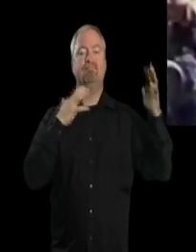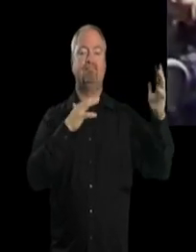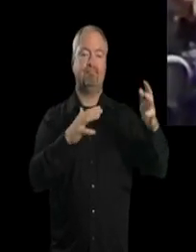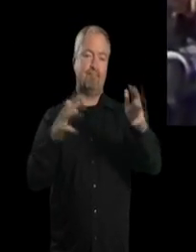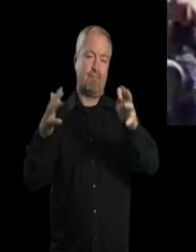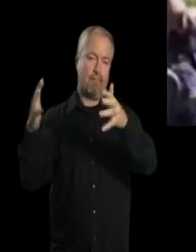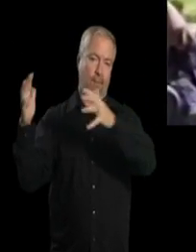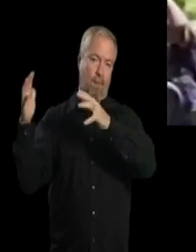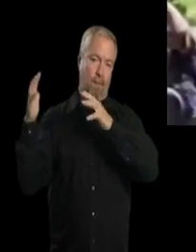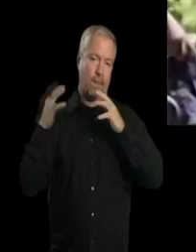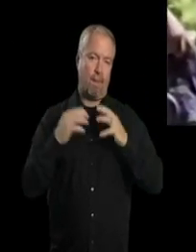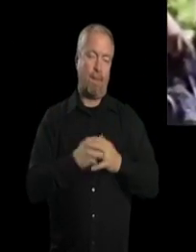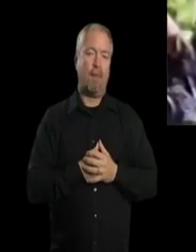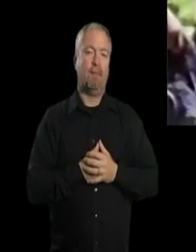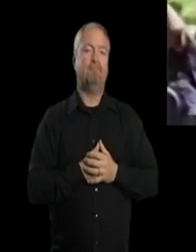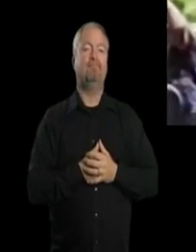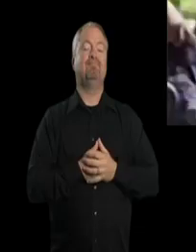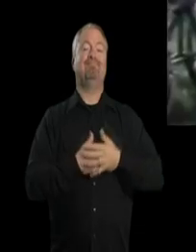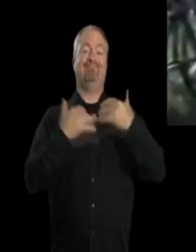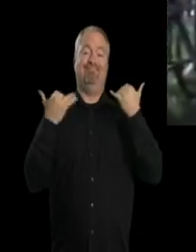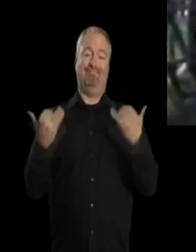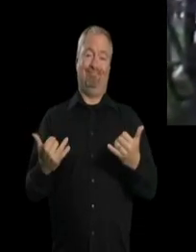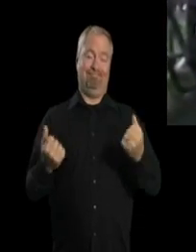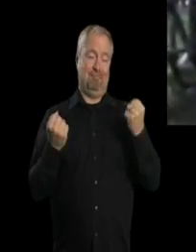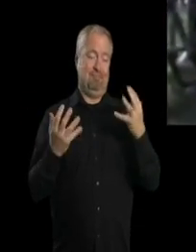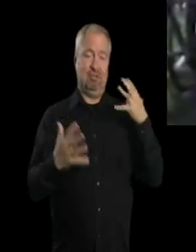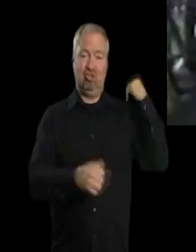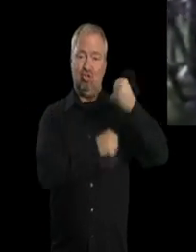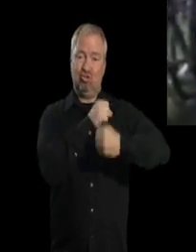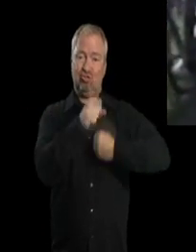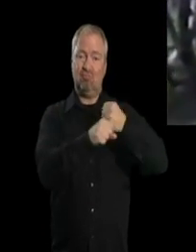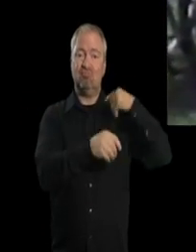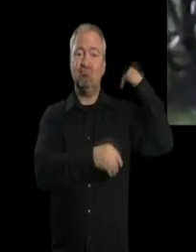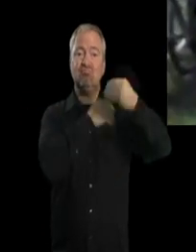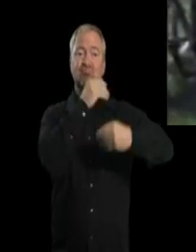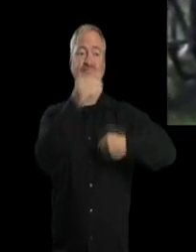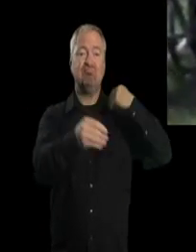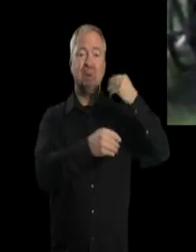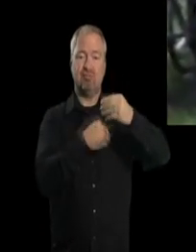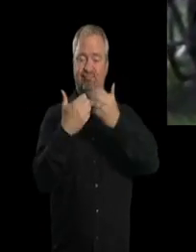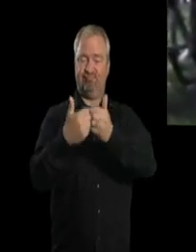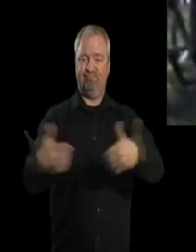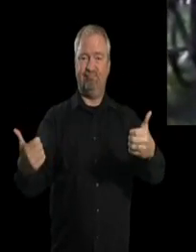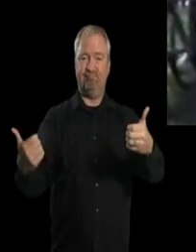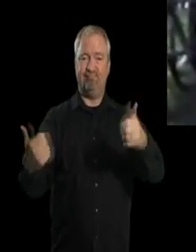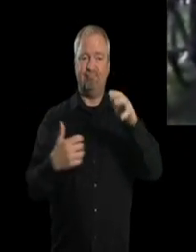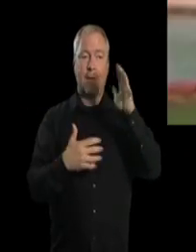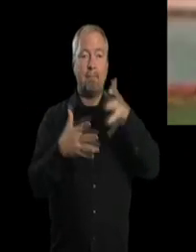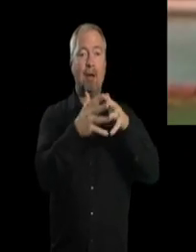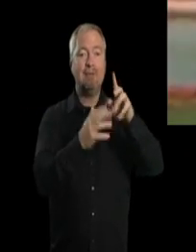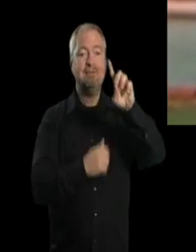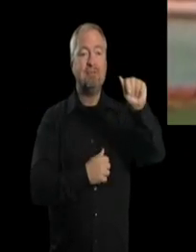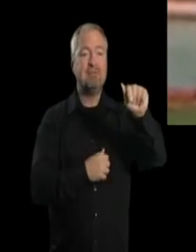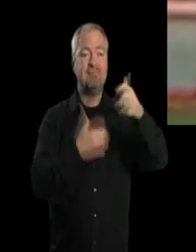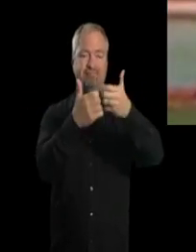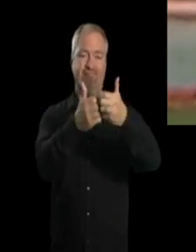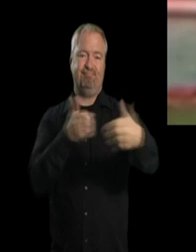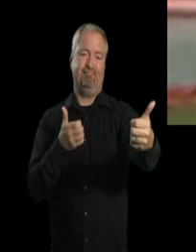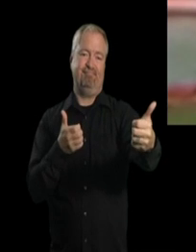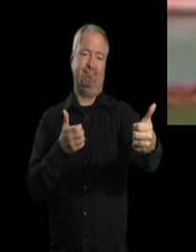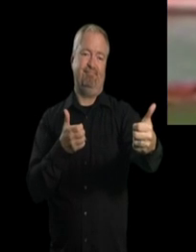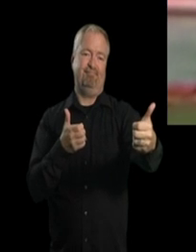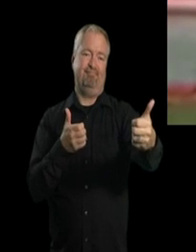In the crowd, people using wheelchairs clap and wave flags. One which has, for too many generations,